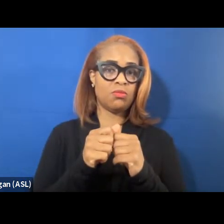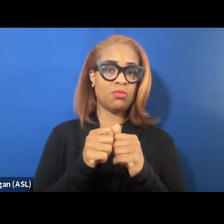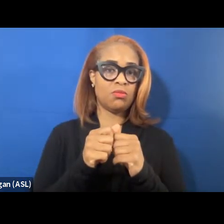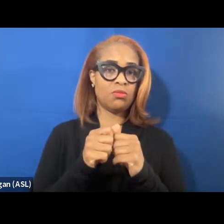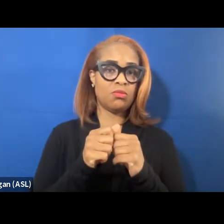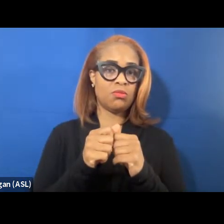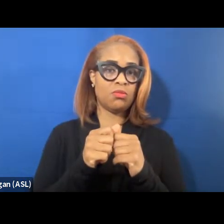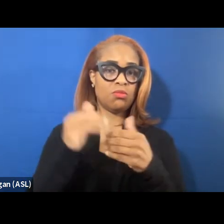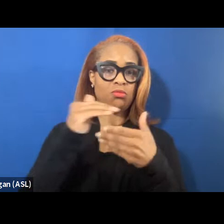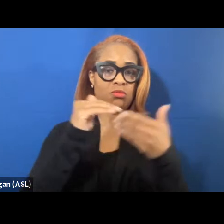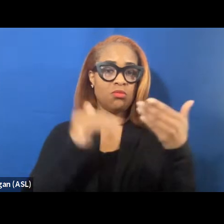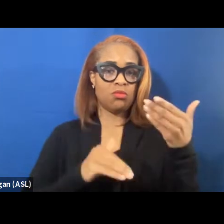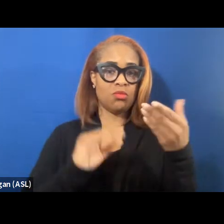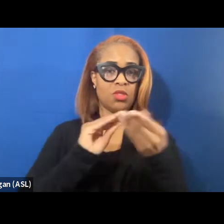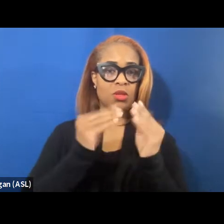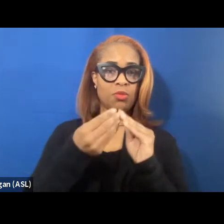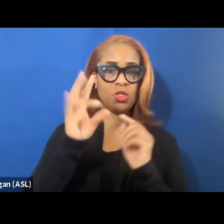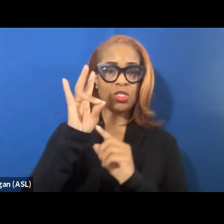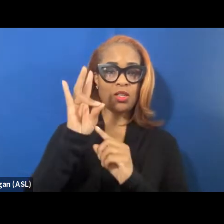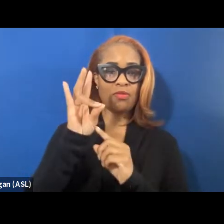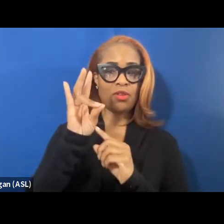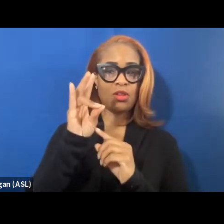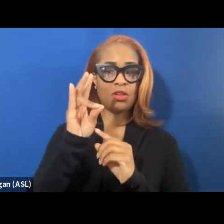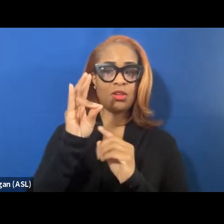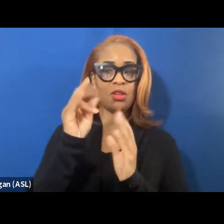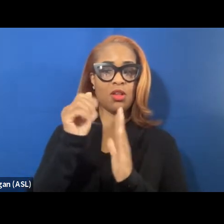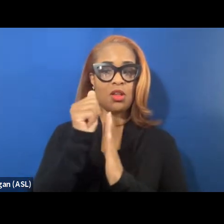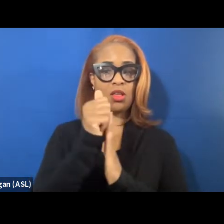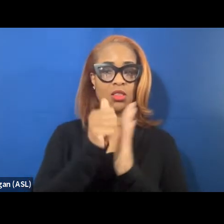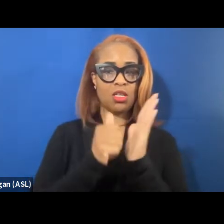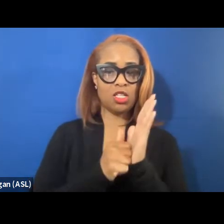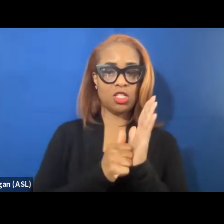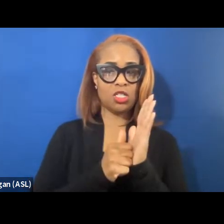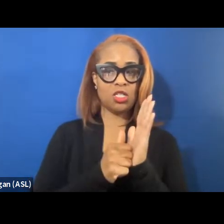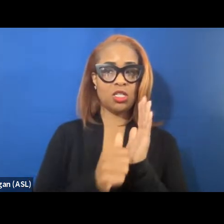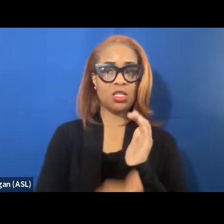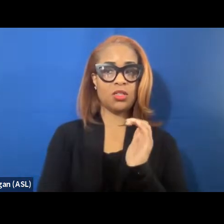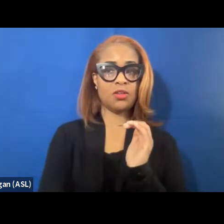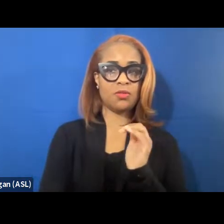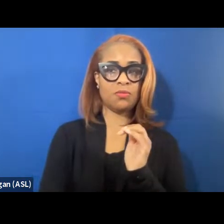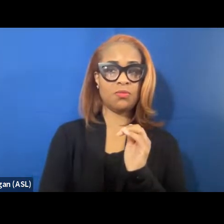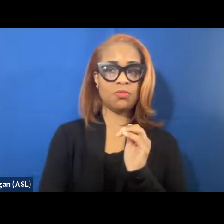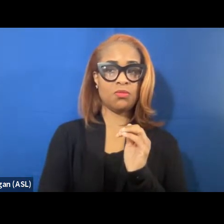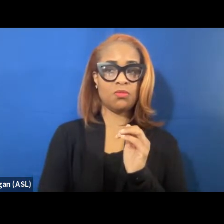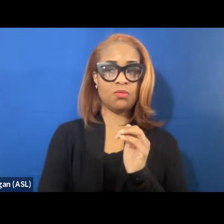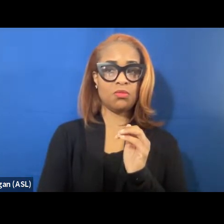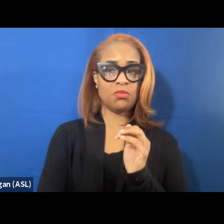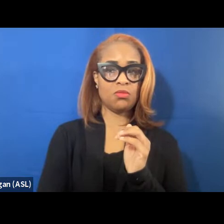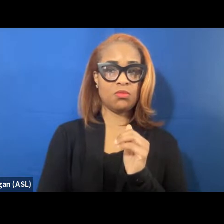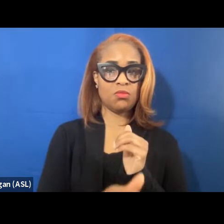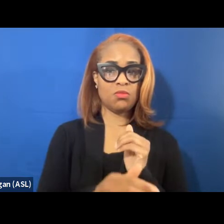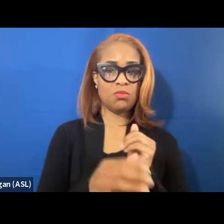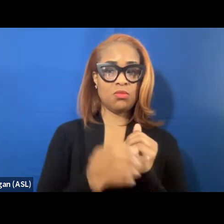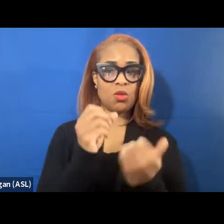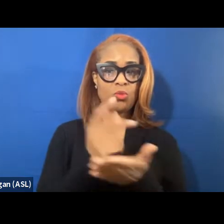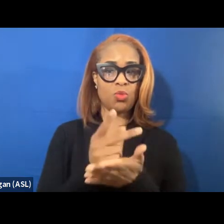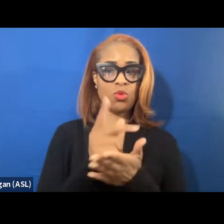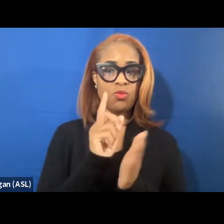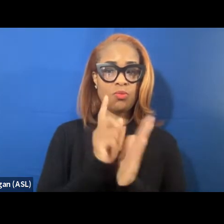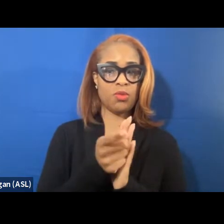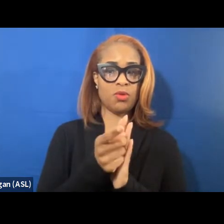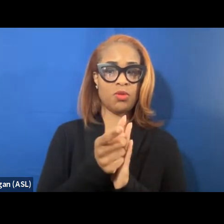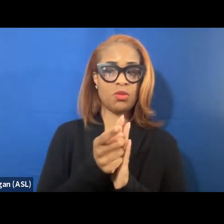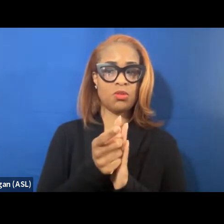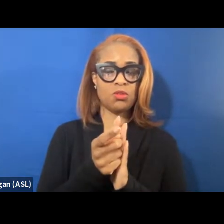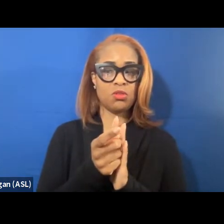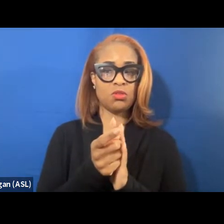item number seven on our agenda for the day and it does say um approval of minutes note to approve and i